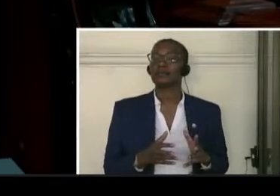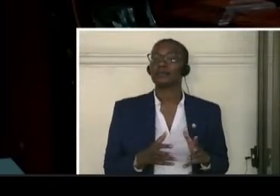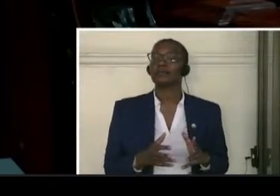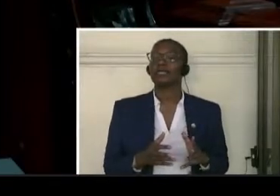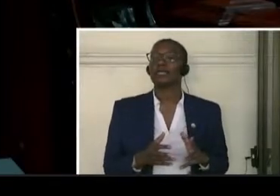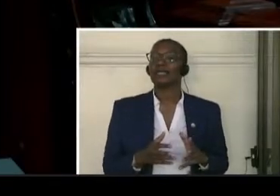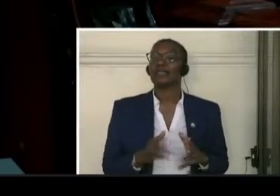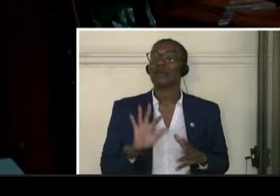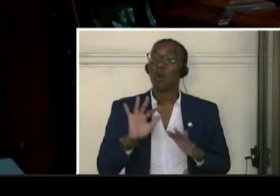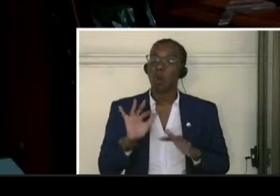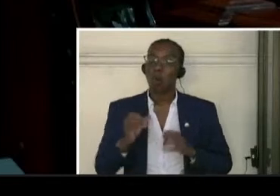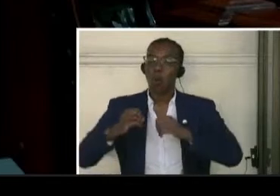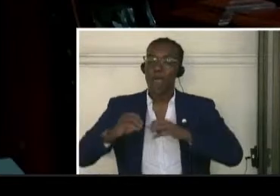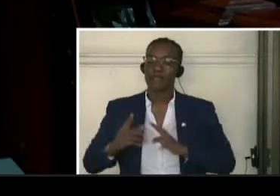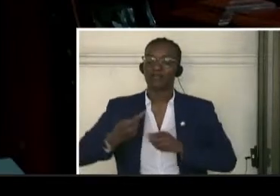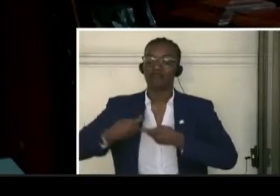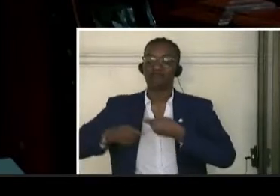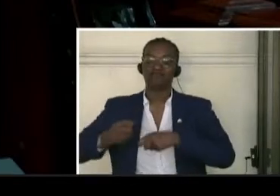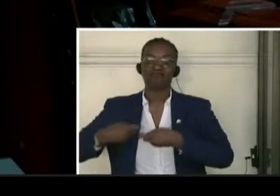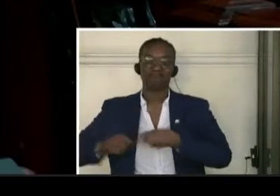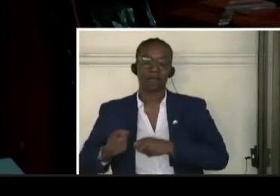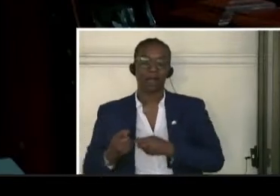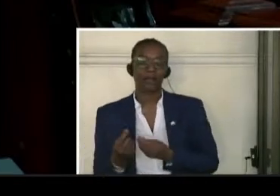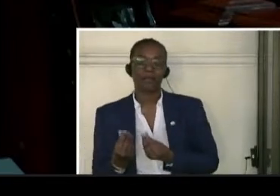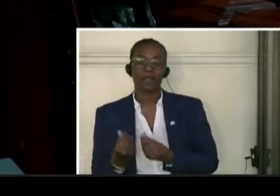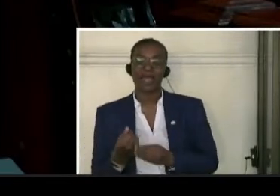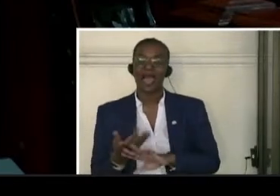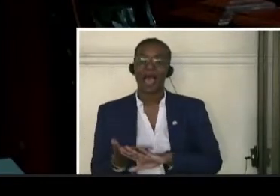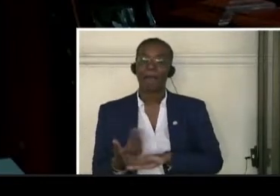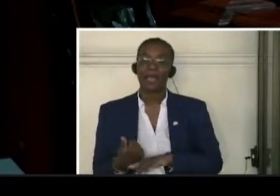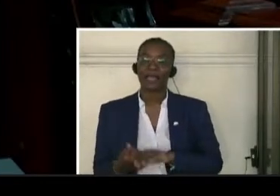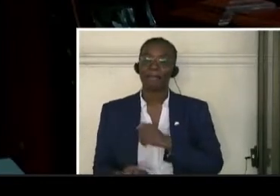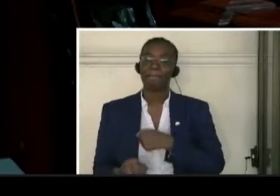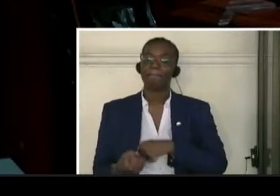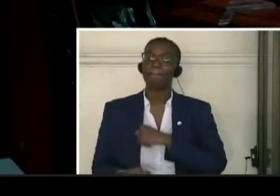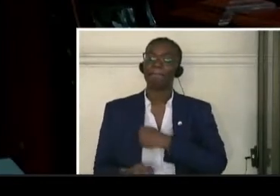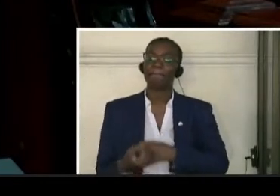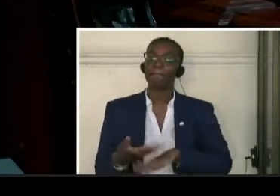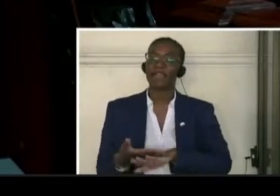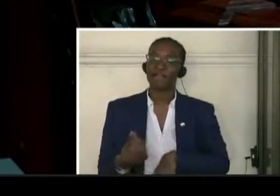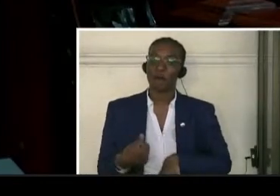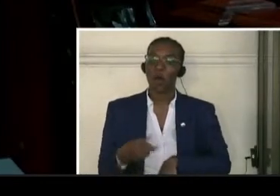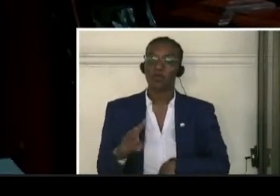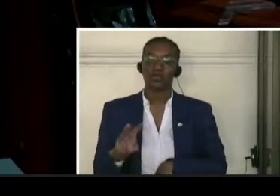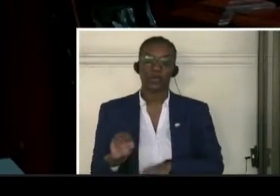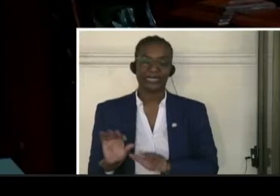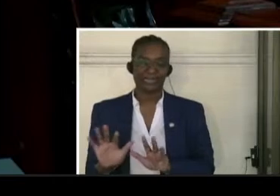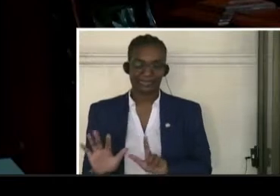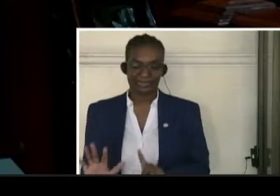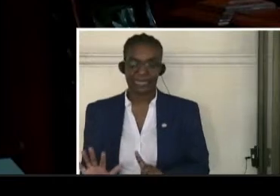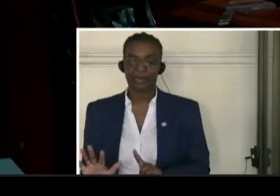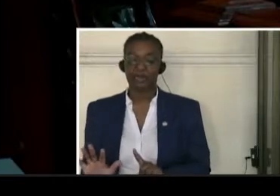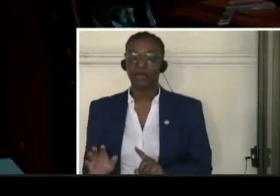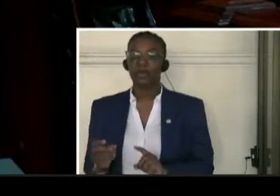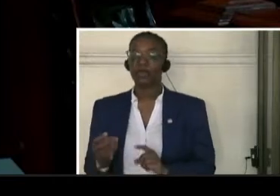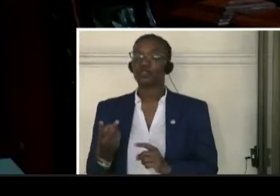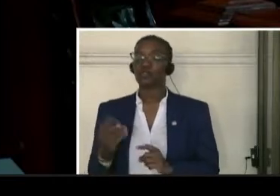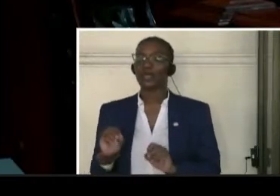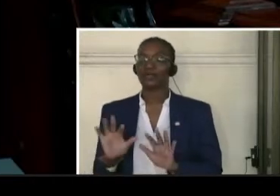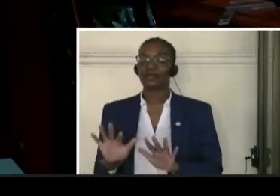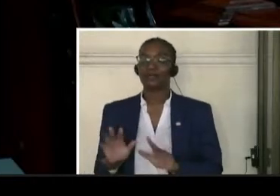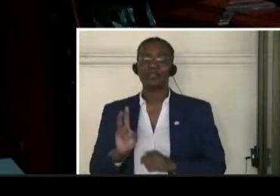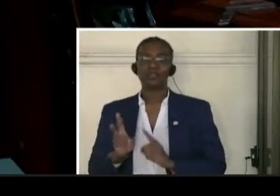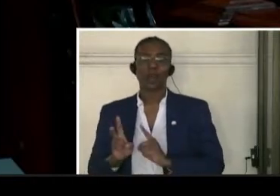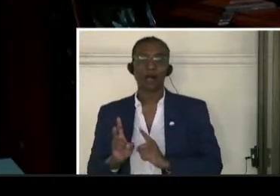The irregular expenditure we are talking about here occurred before 2010. Before 2010, 12 years